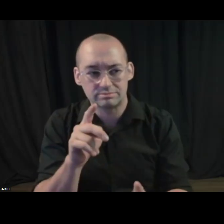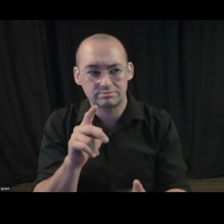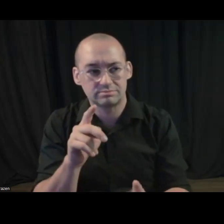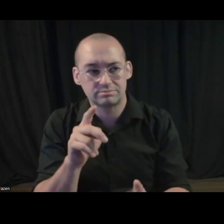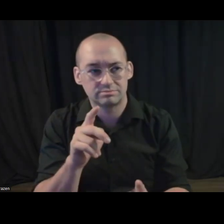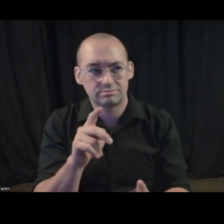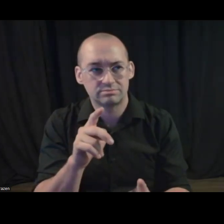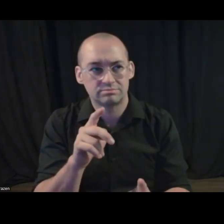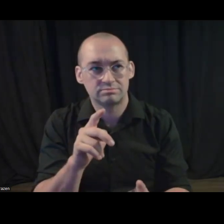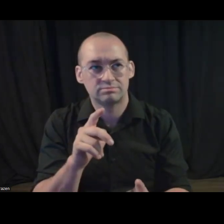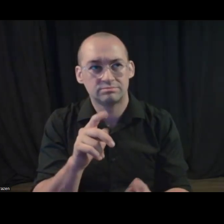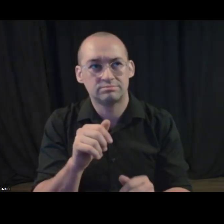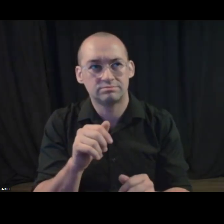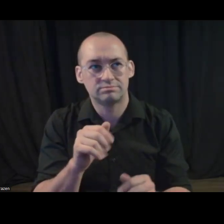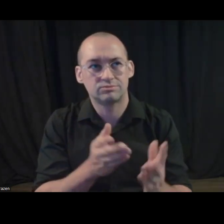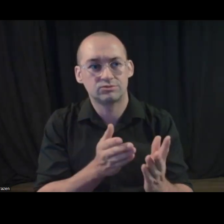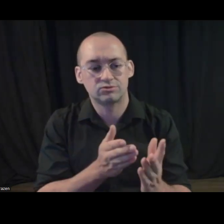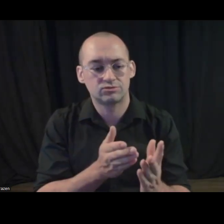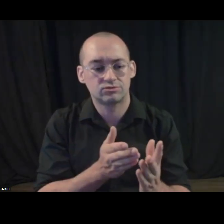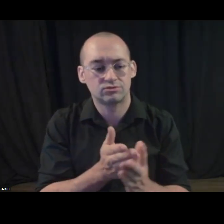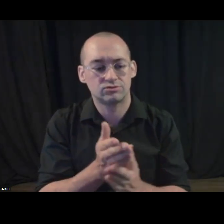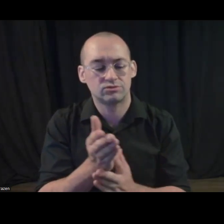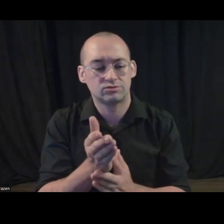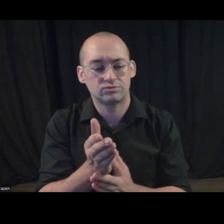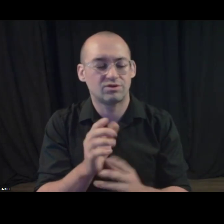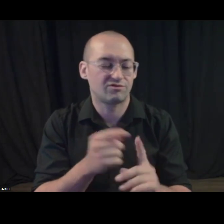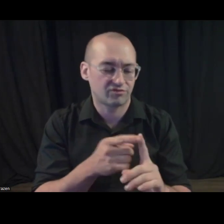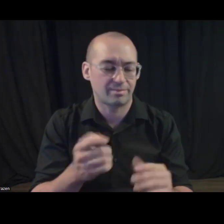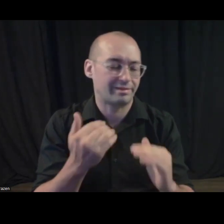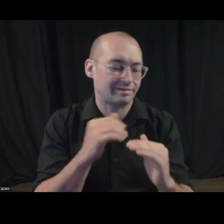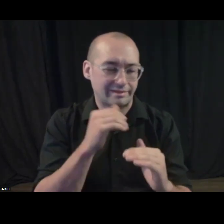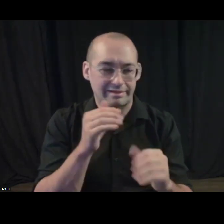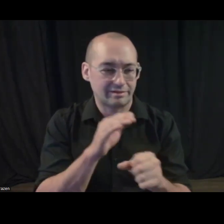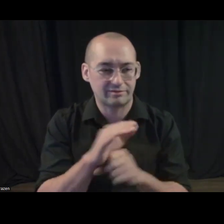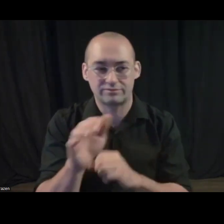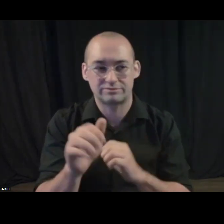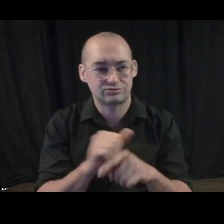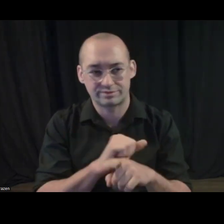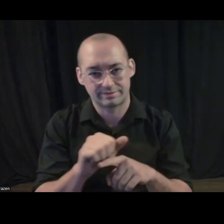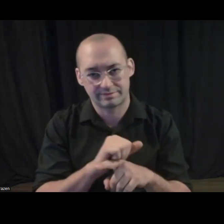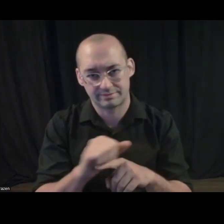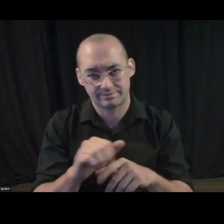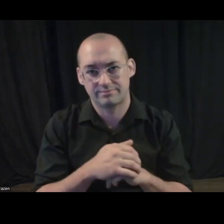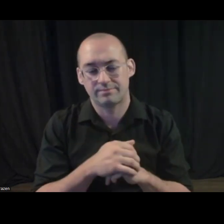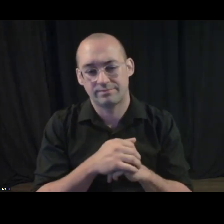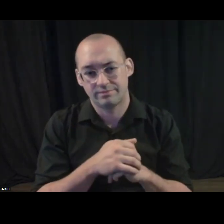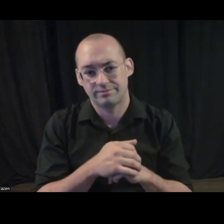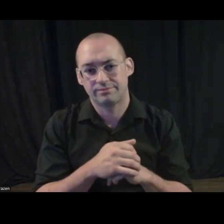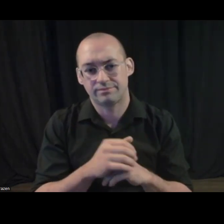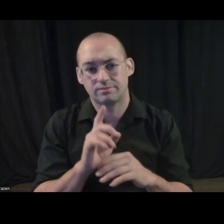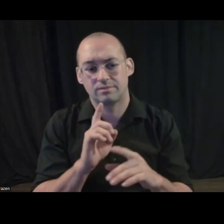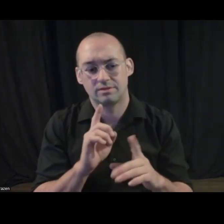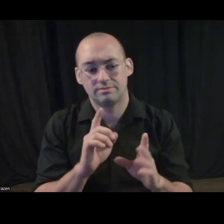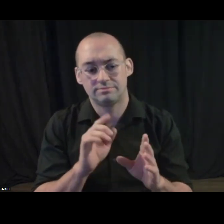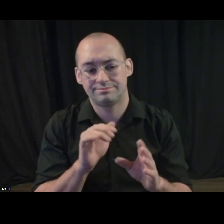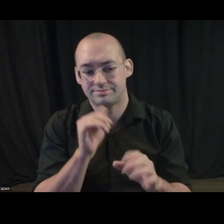mainly through due to lack of training. But the report lacked information